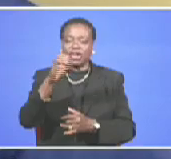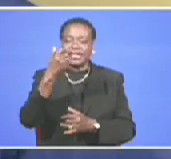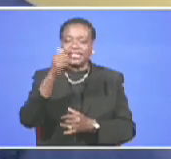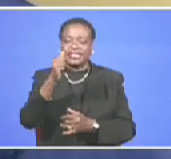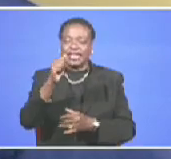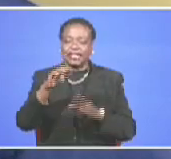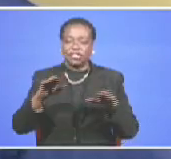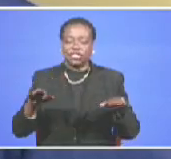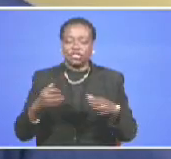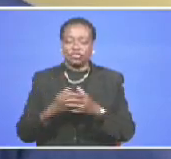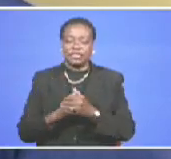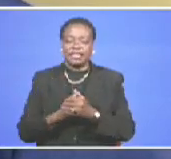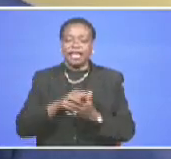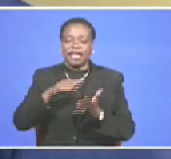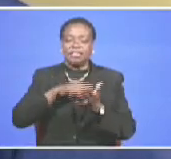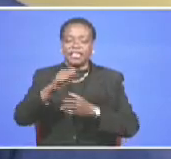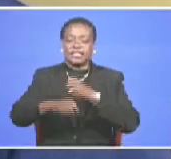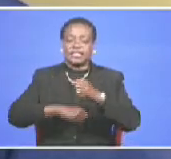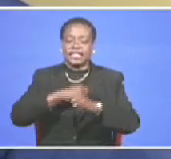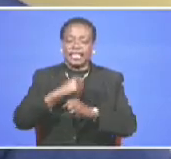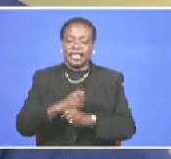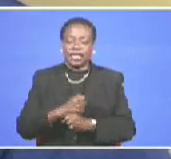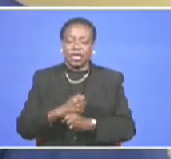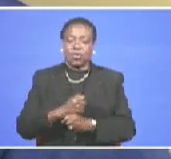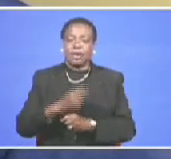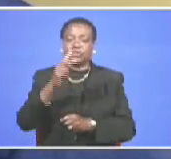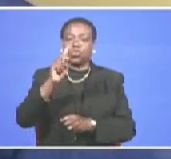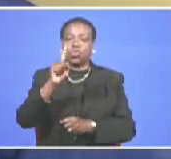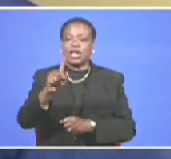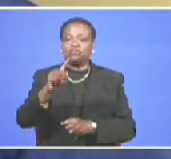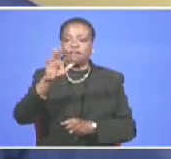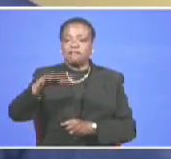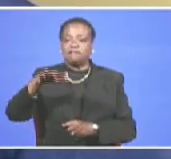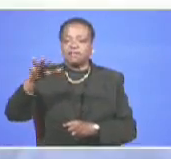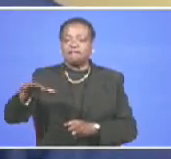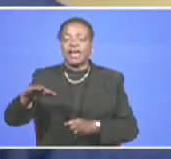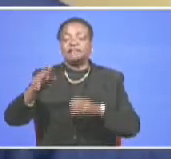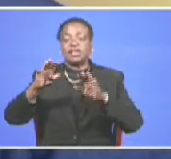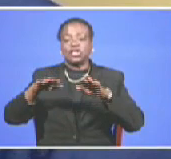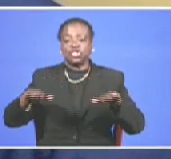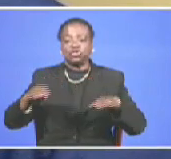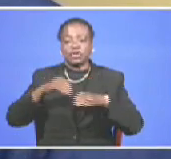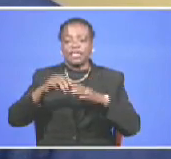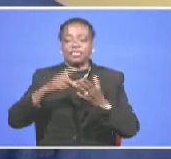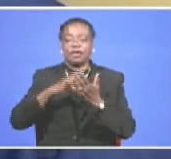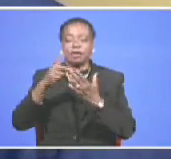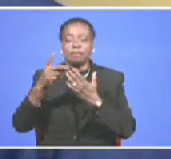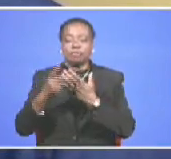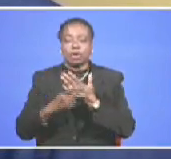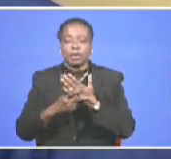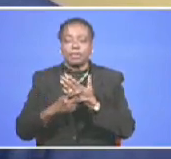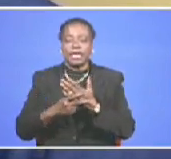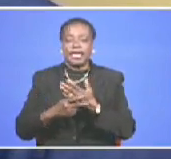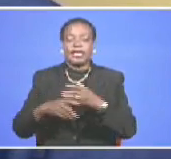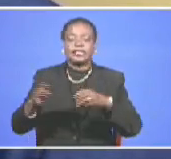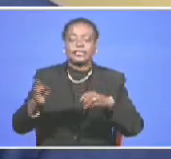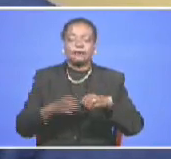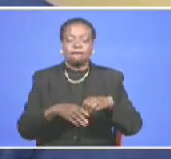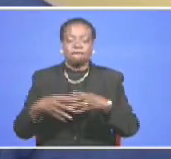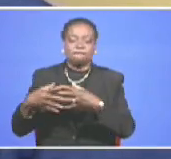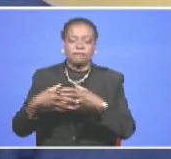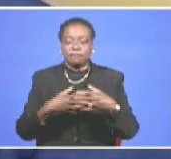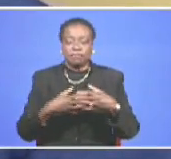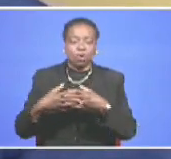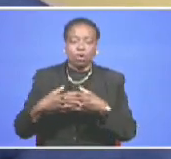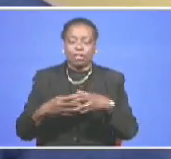and this year we're up to around 155 kids in the program. It's completely football based. We have